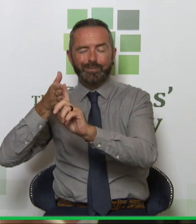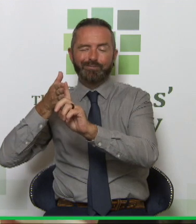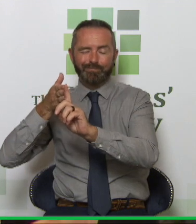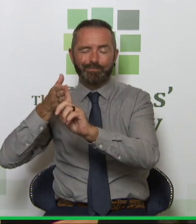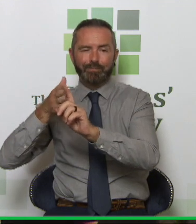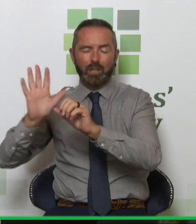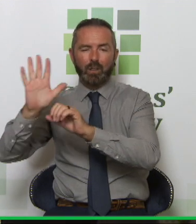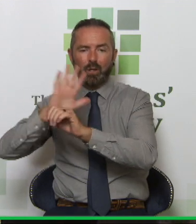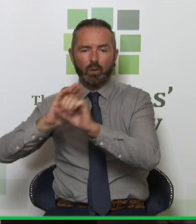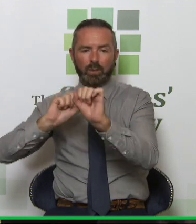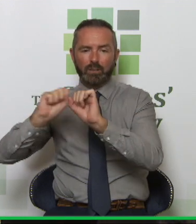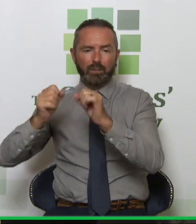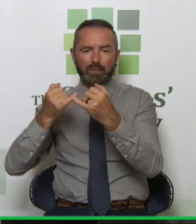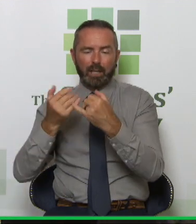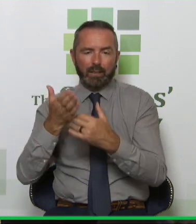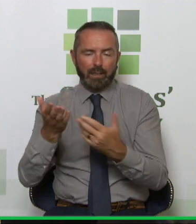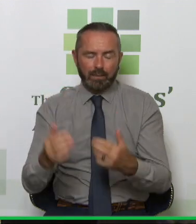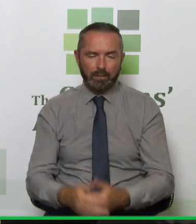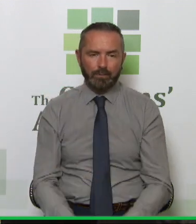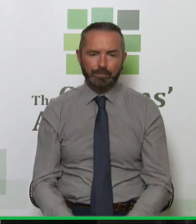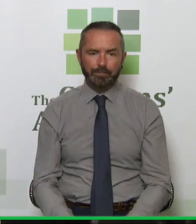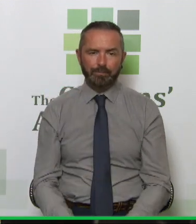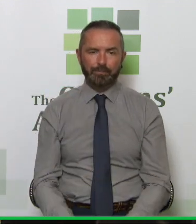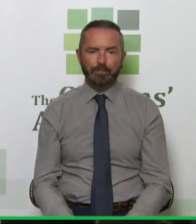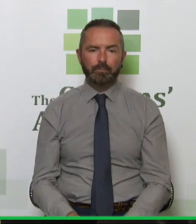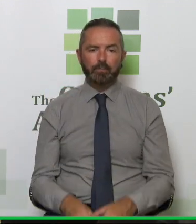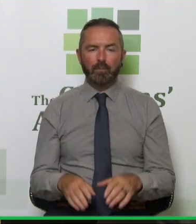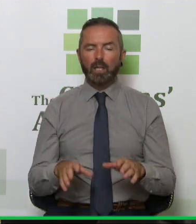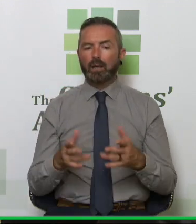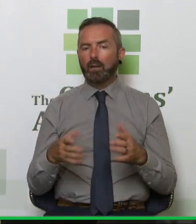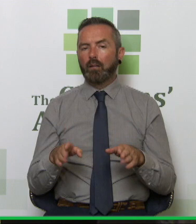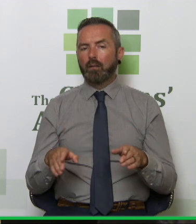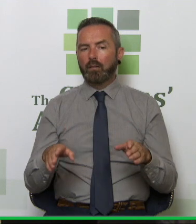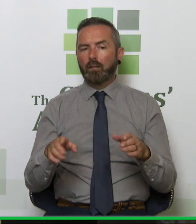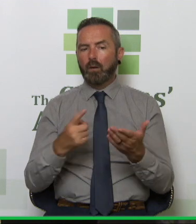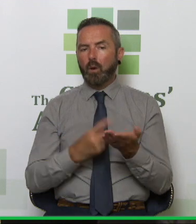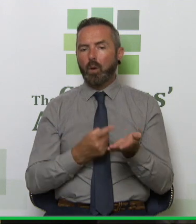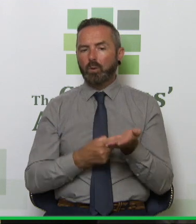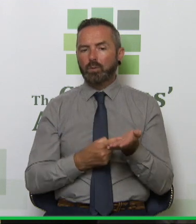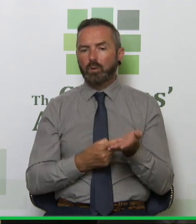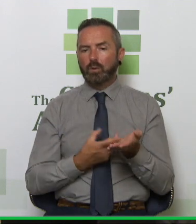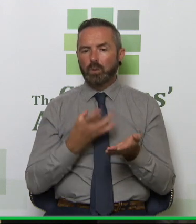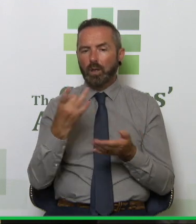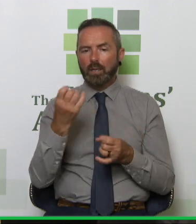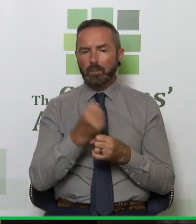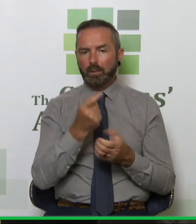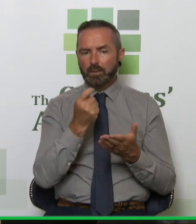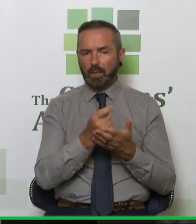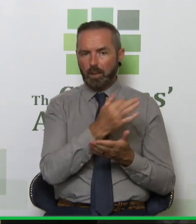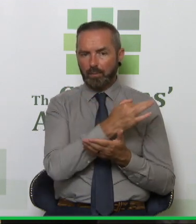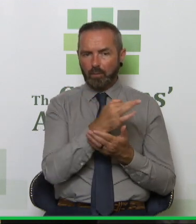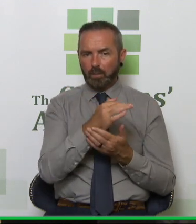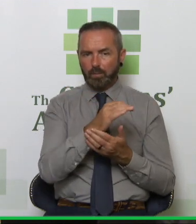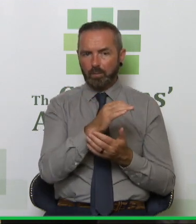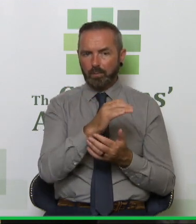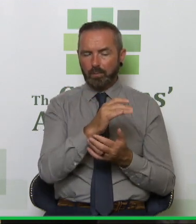is a key part of this. And likewise with, you had asked, the other part of your question was around time from the SARE brief